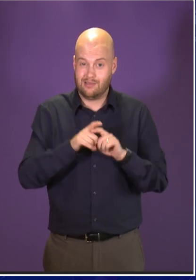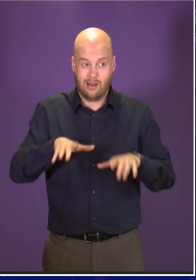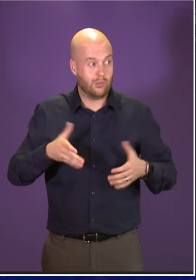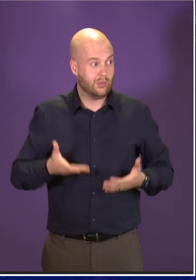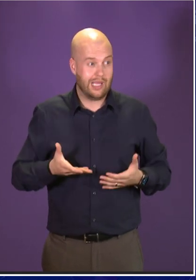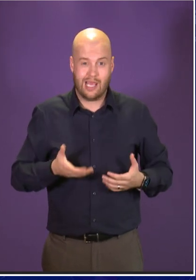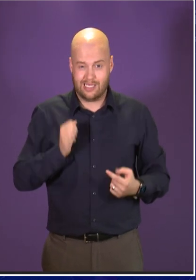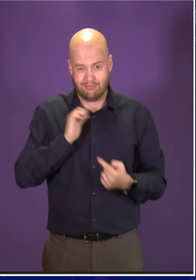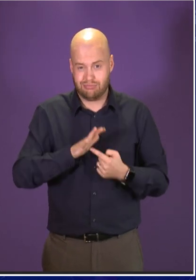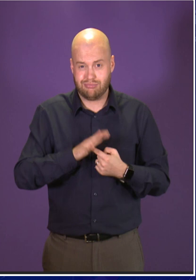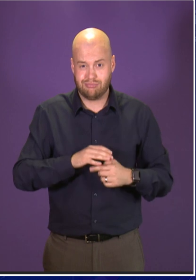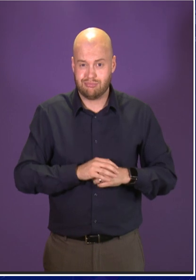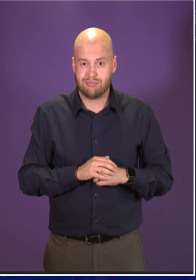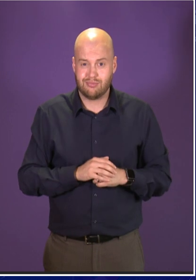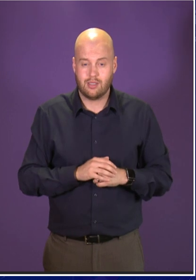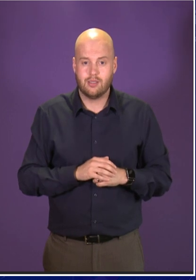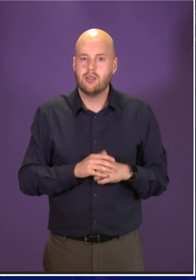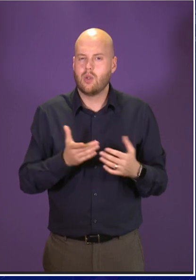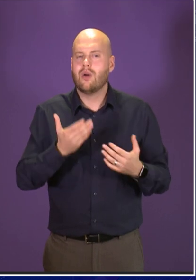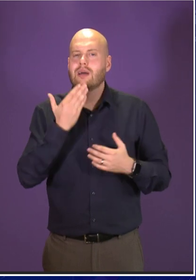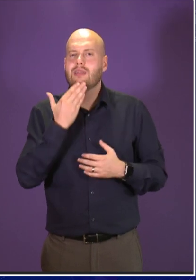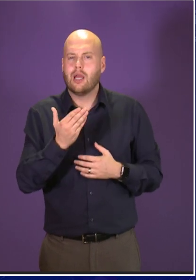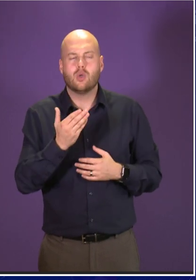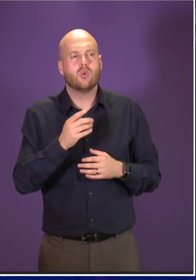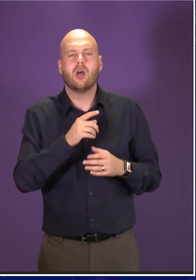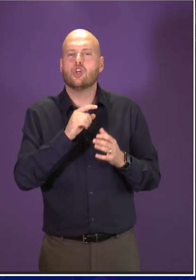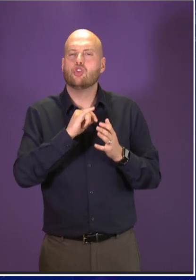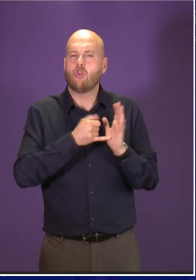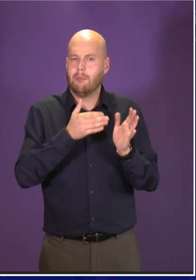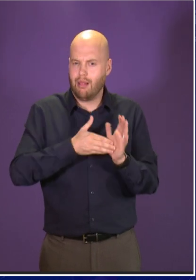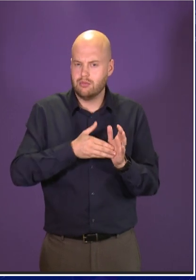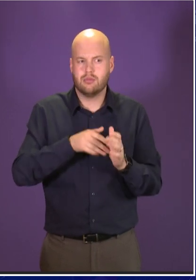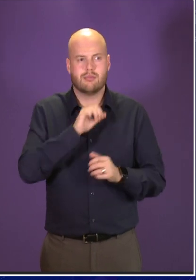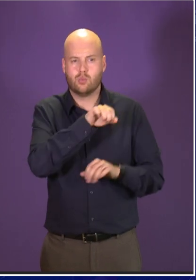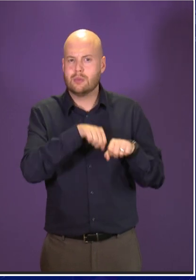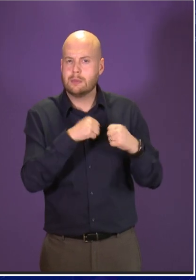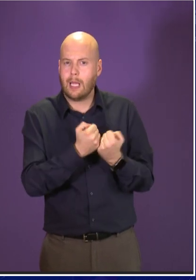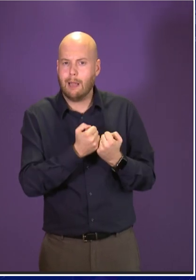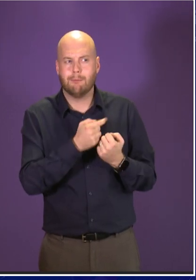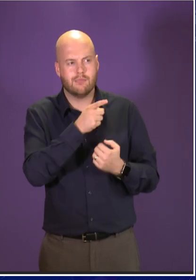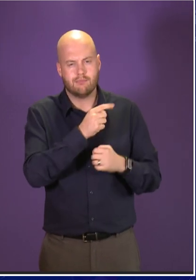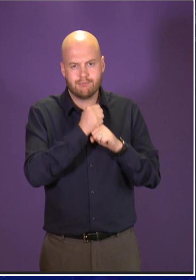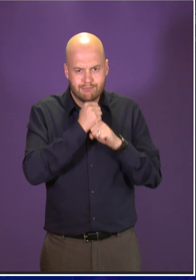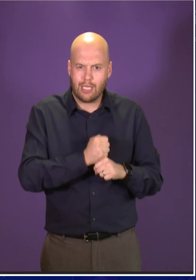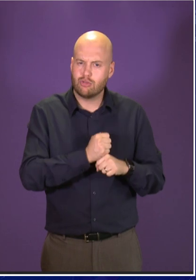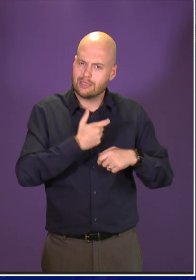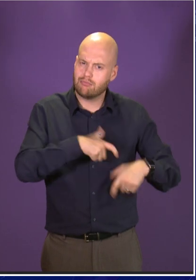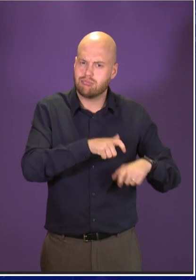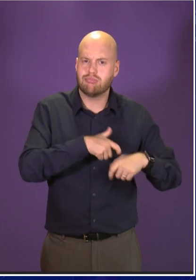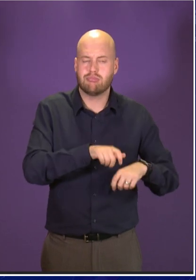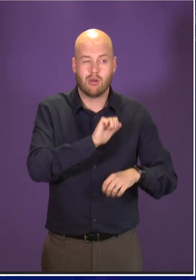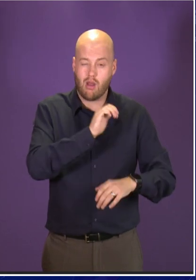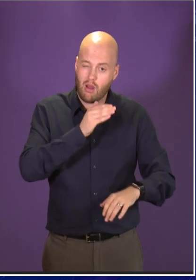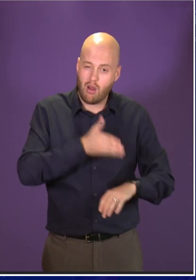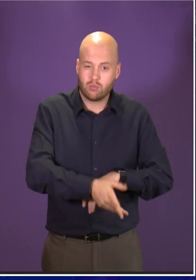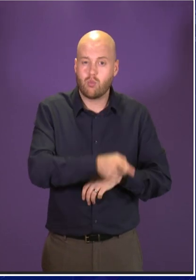important. So thank you to Sir Jonathan Mills and to your team for your continued passion and dedication and for your